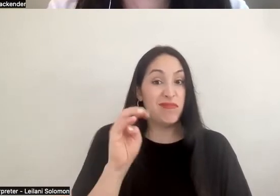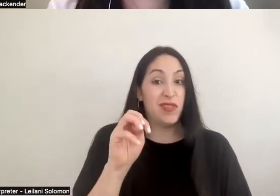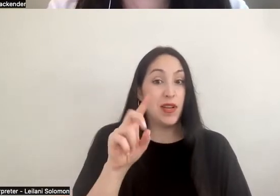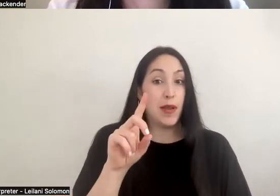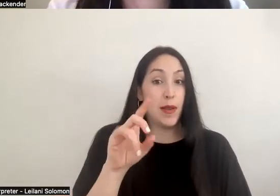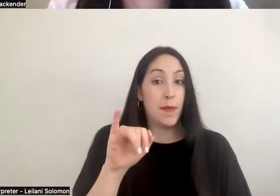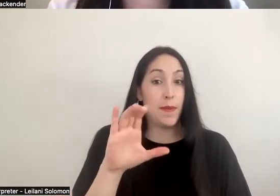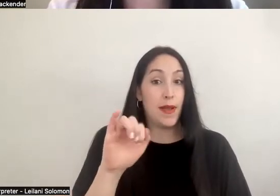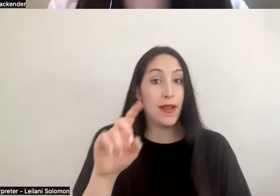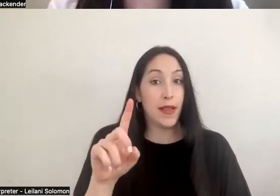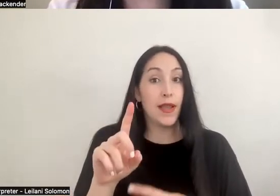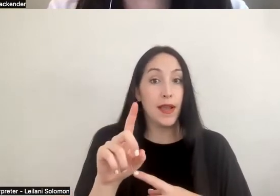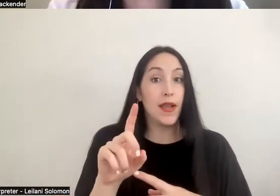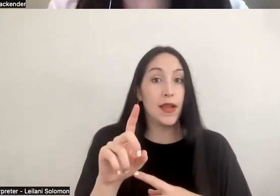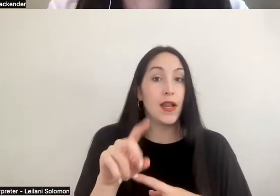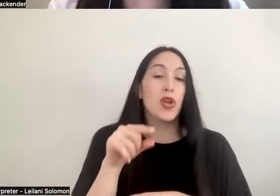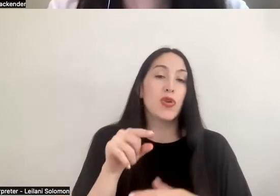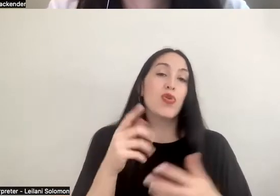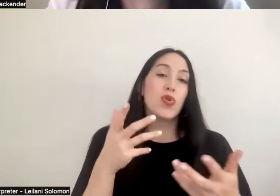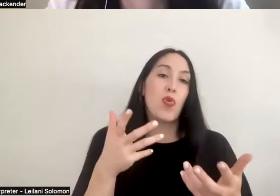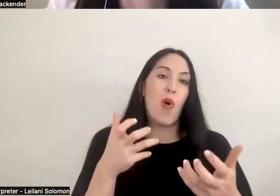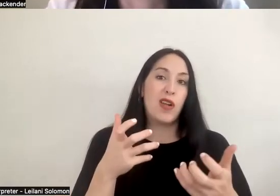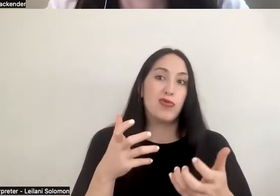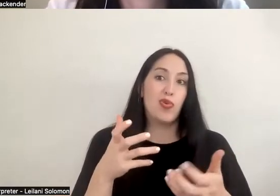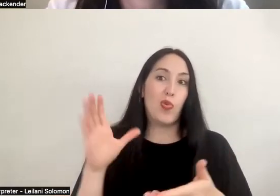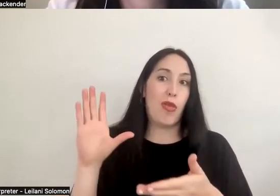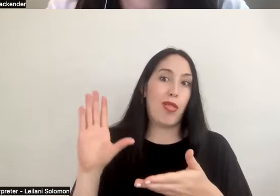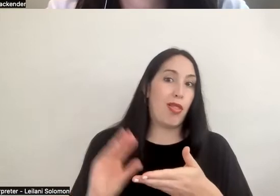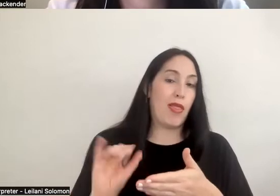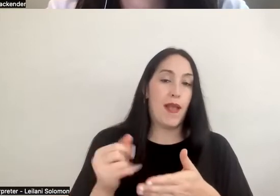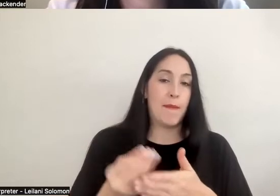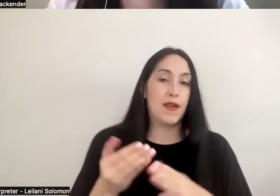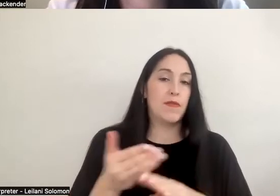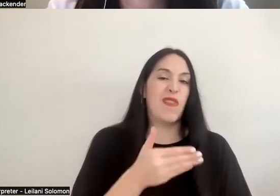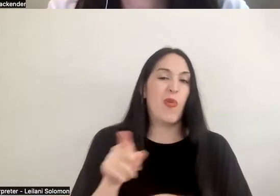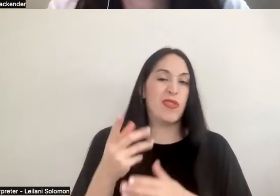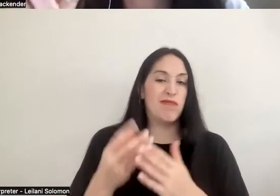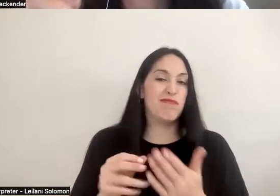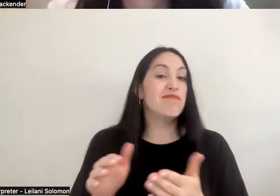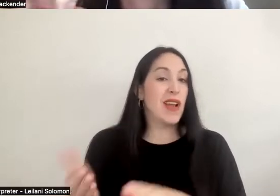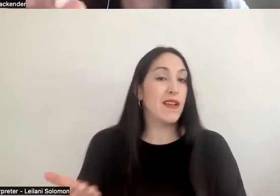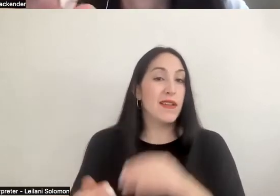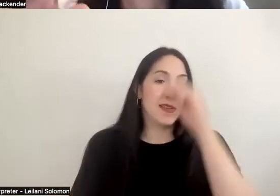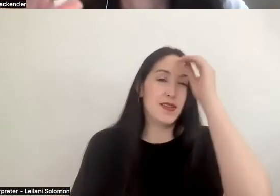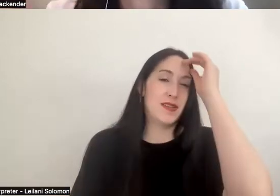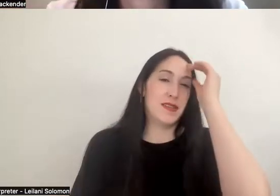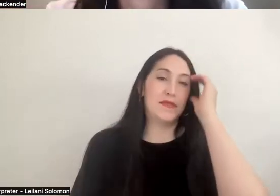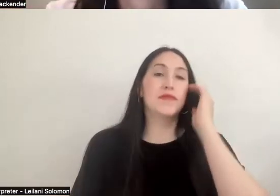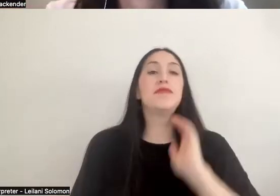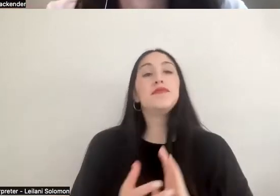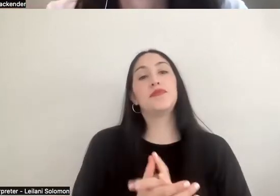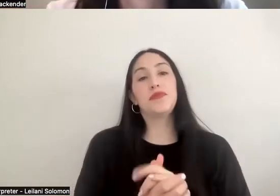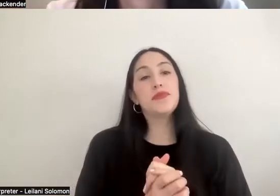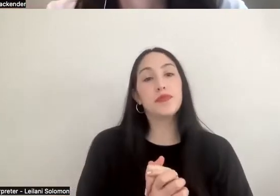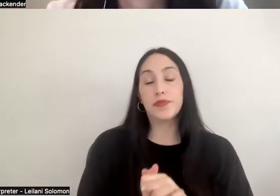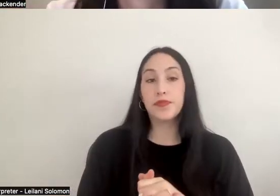place to spin this account down before they pass. That's right. And, so tying back into, special needs trust, just